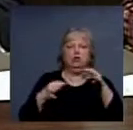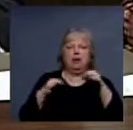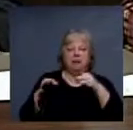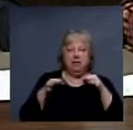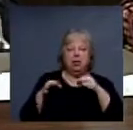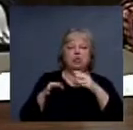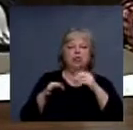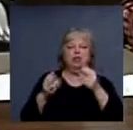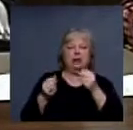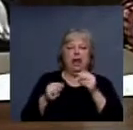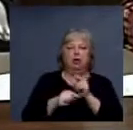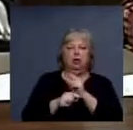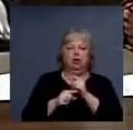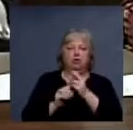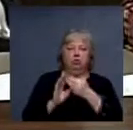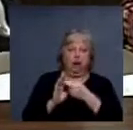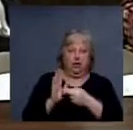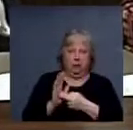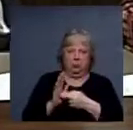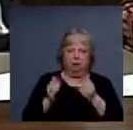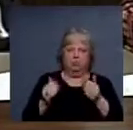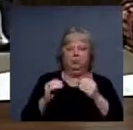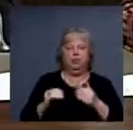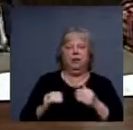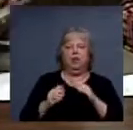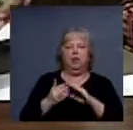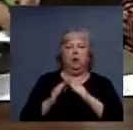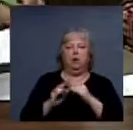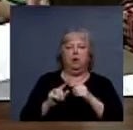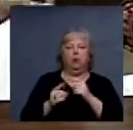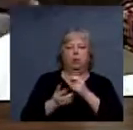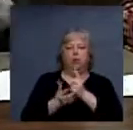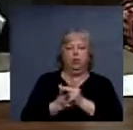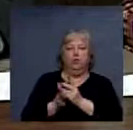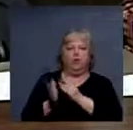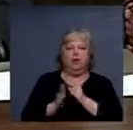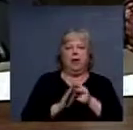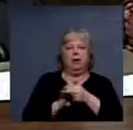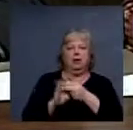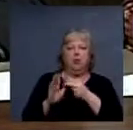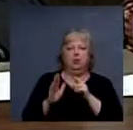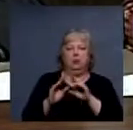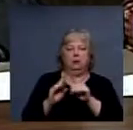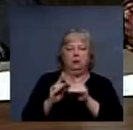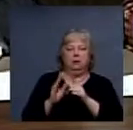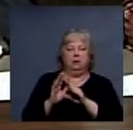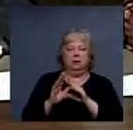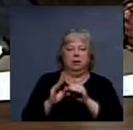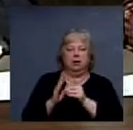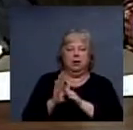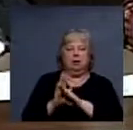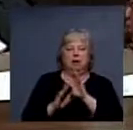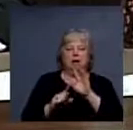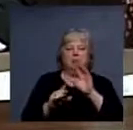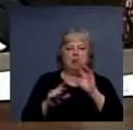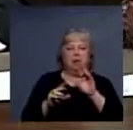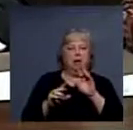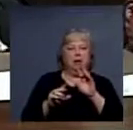land use regulations, and for other purposes. An ordinance to approve a plan zoning development, establish a planned commercial district titled,